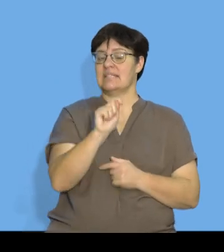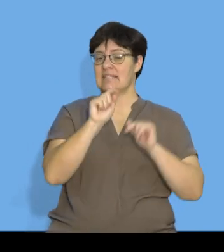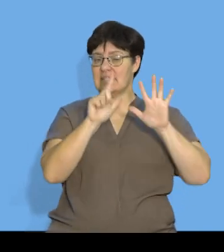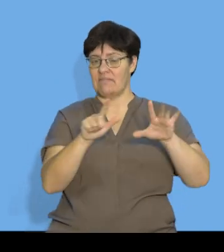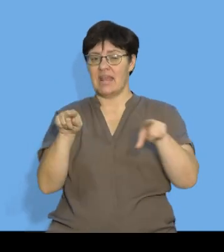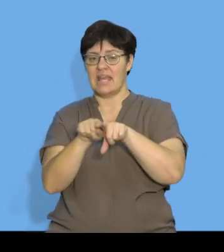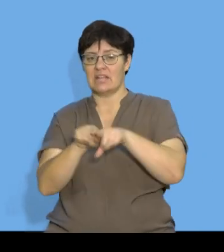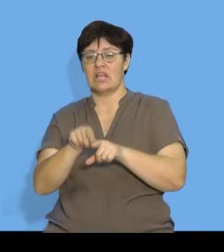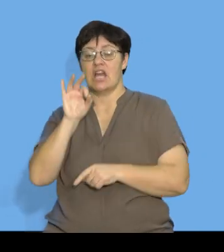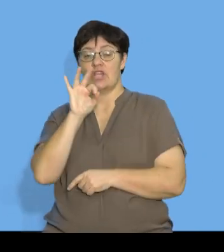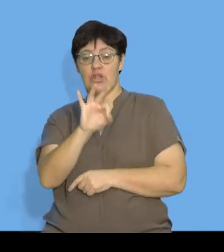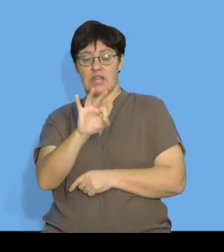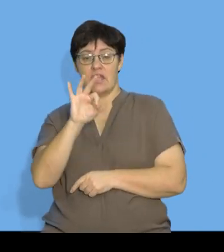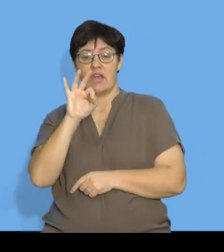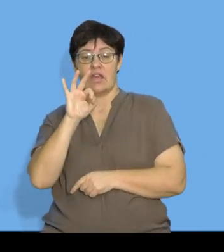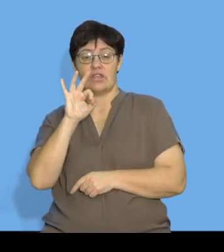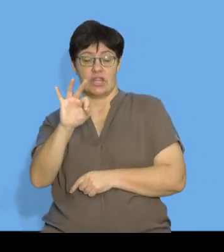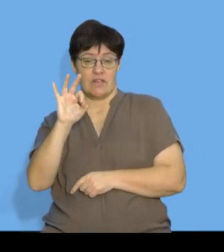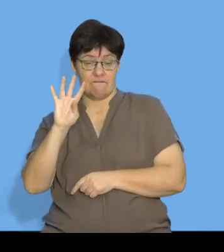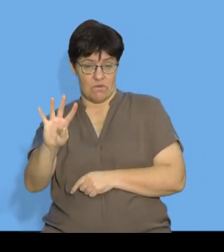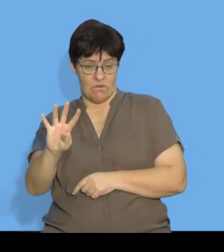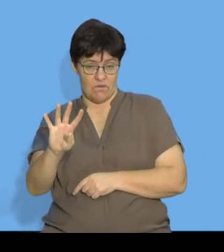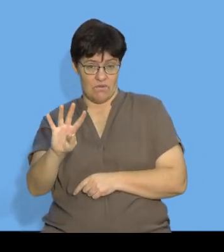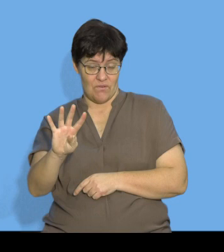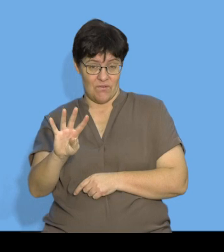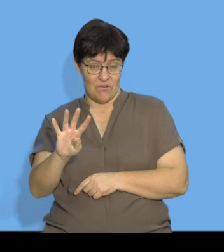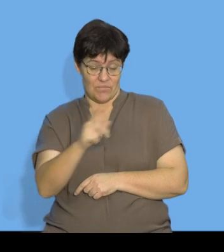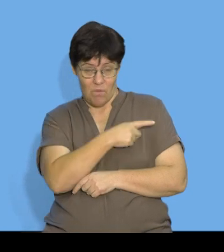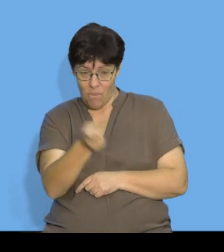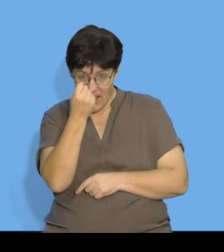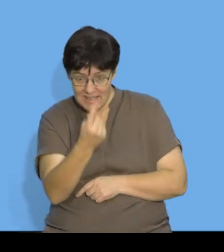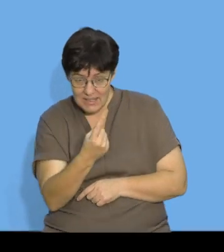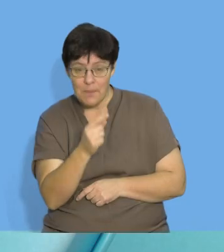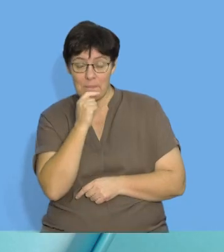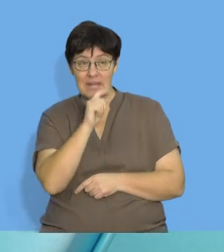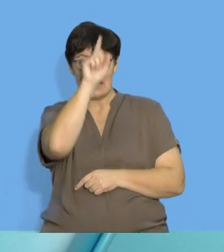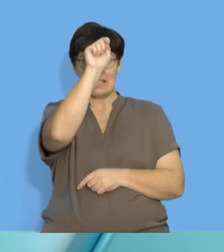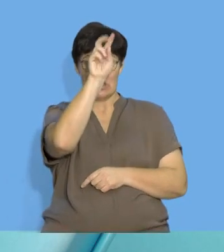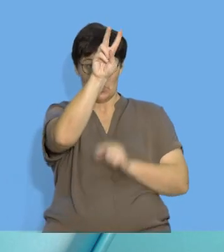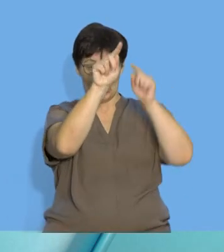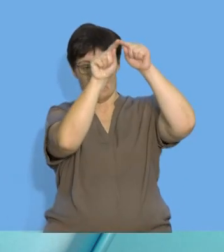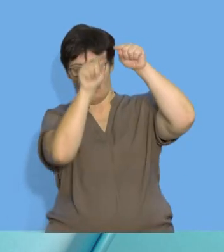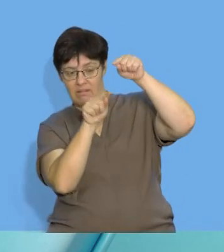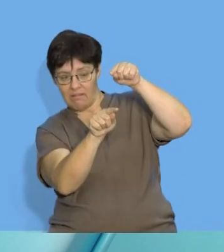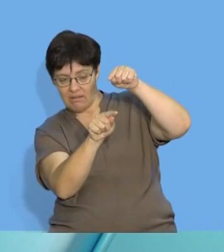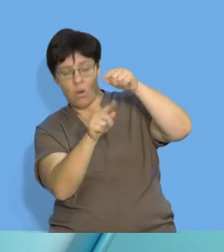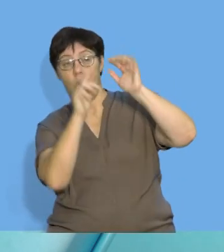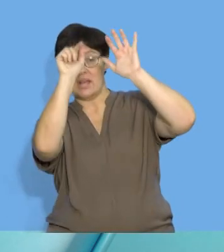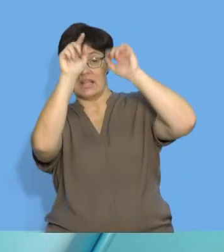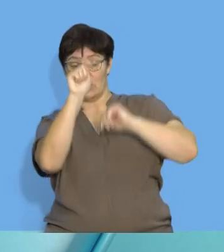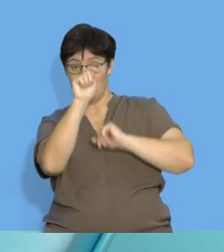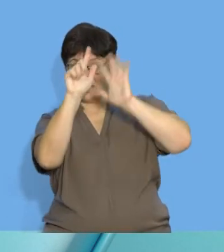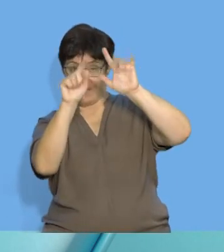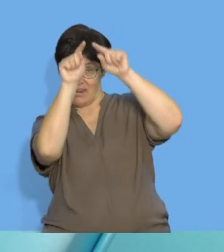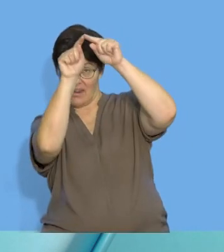T7 is equal to 334, I hope that everyone's with me, that means that the seventh term has